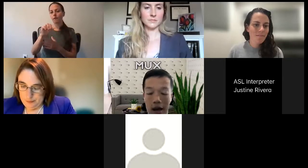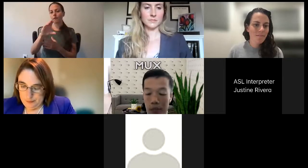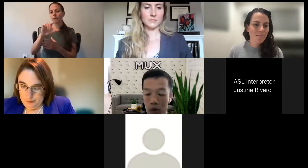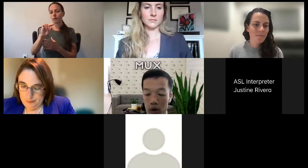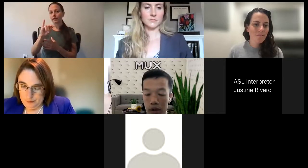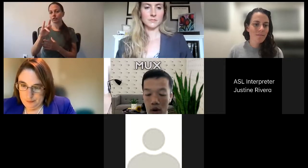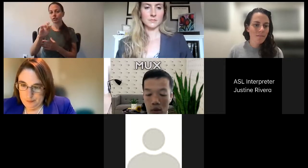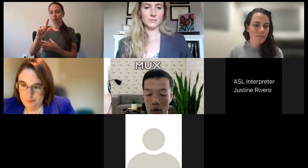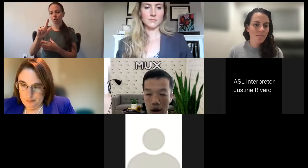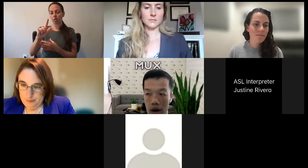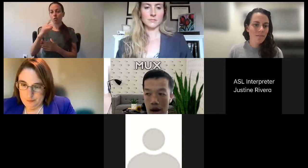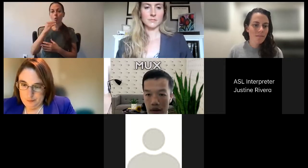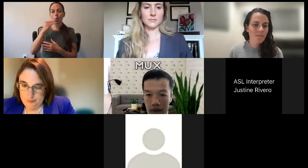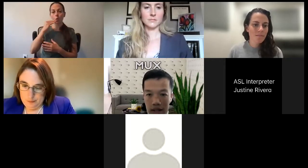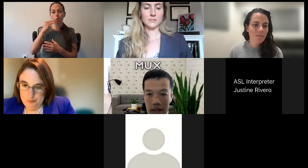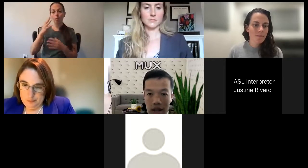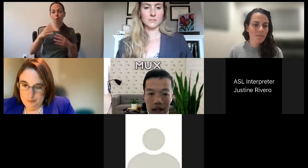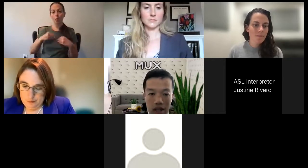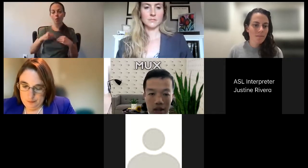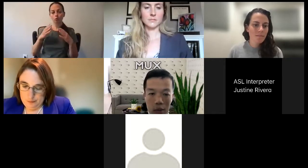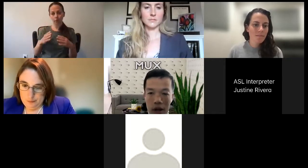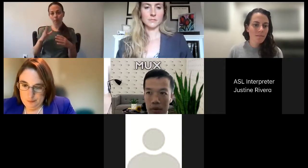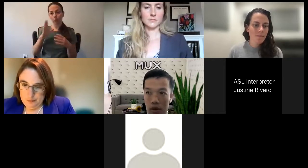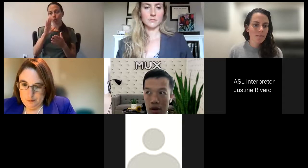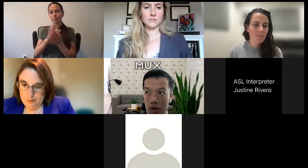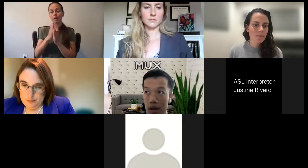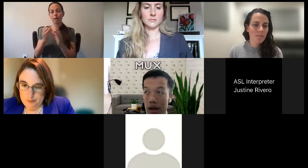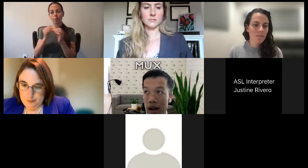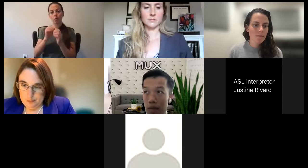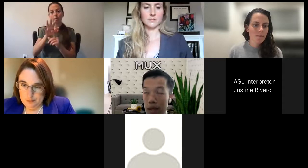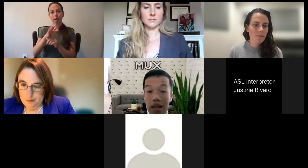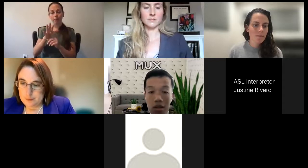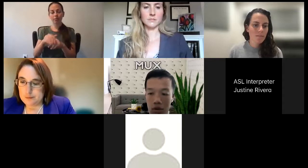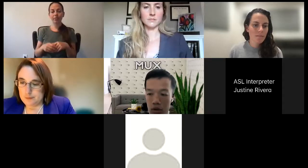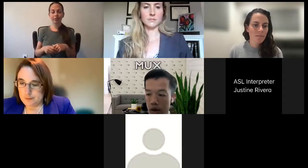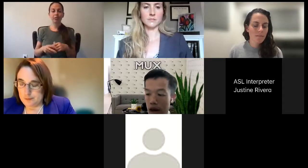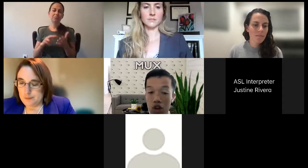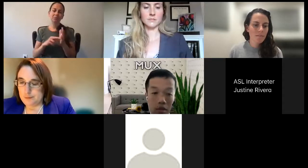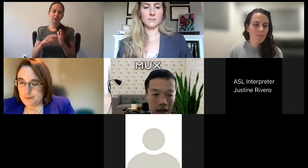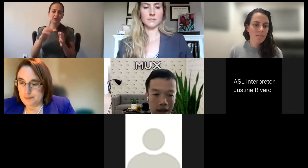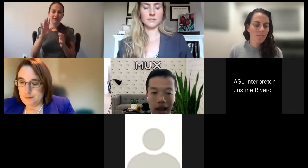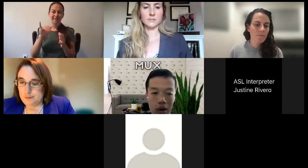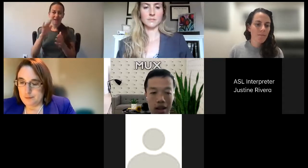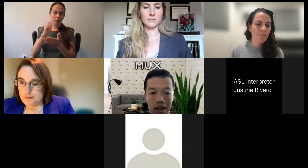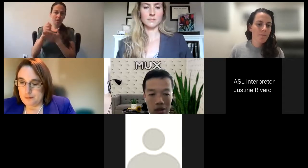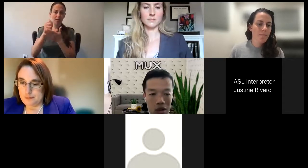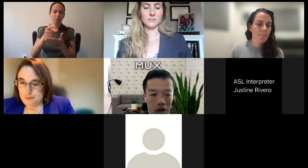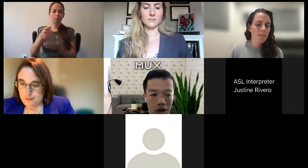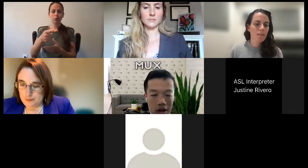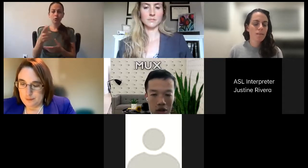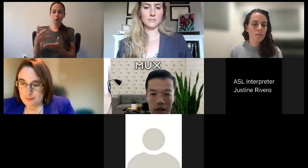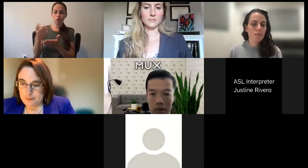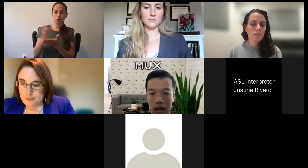assets will be more and more prevalent. And so that will help you begin to accumulate the equity